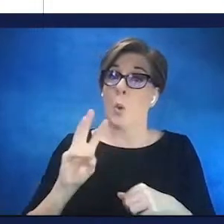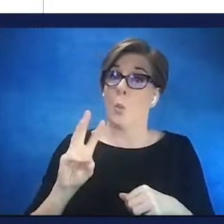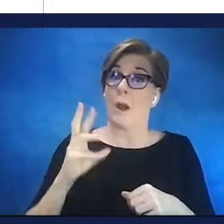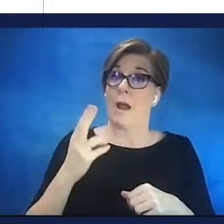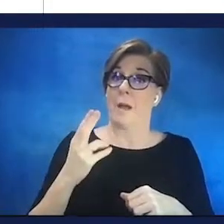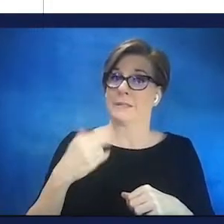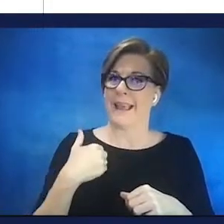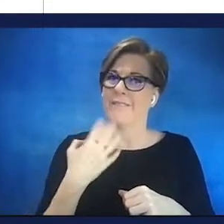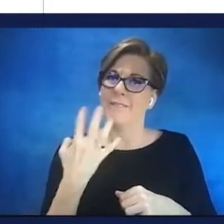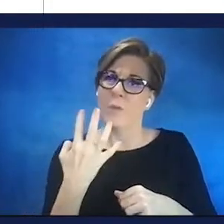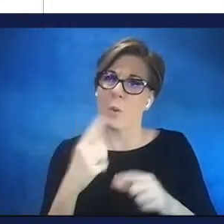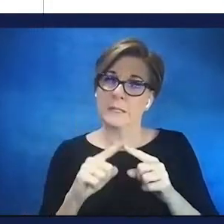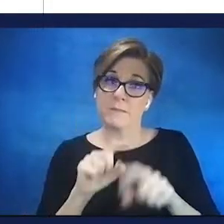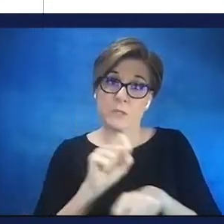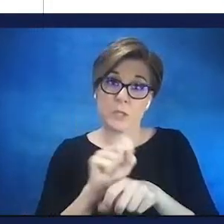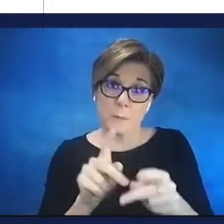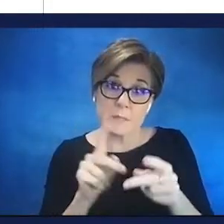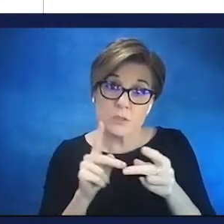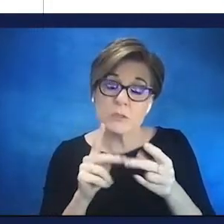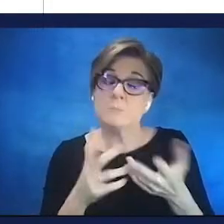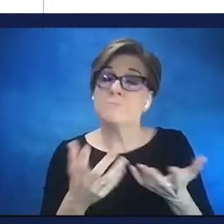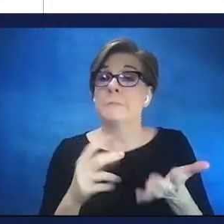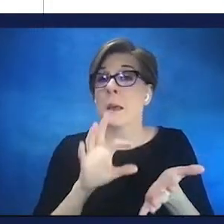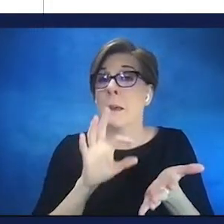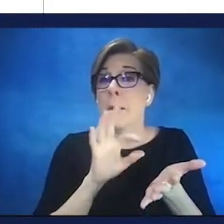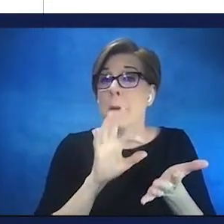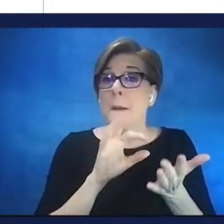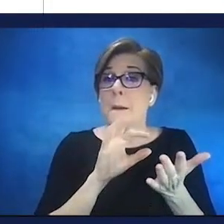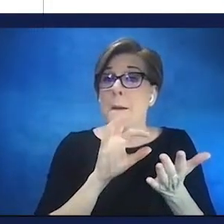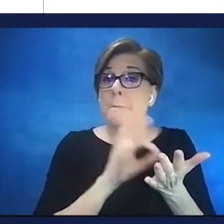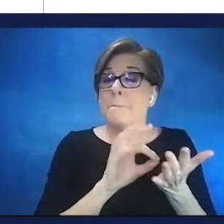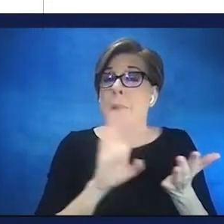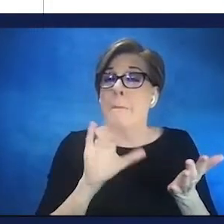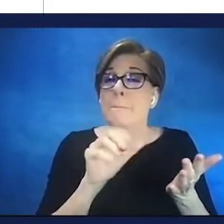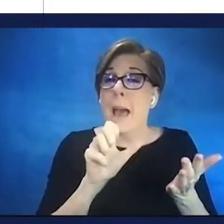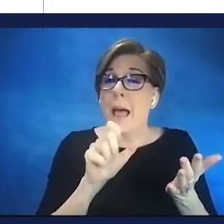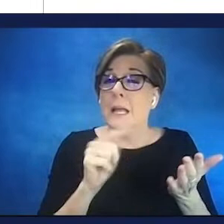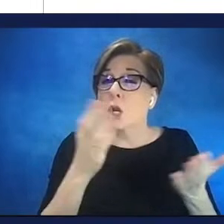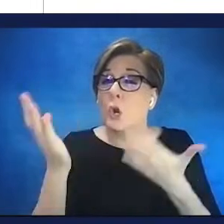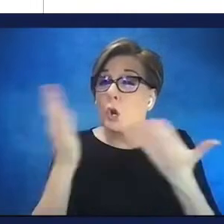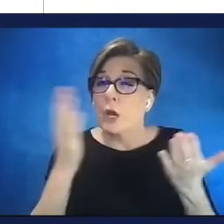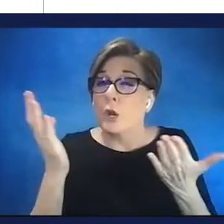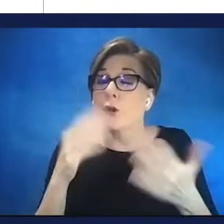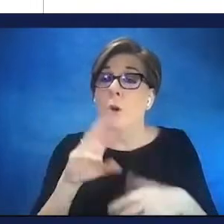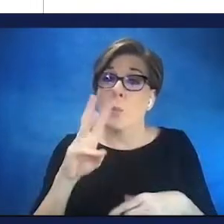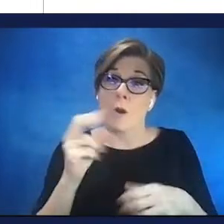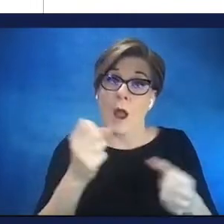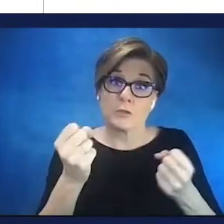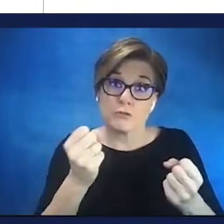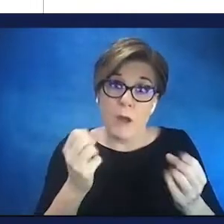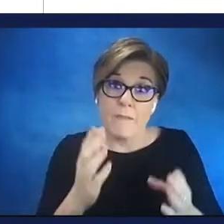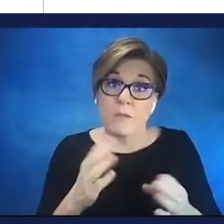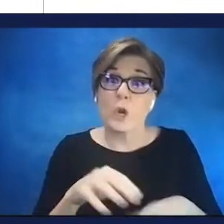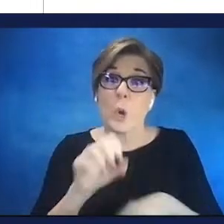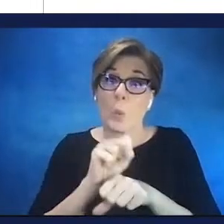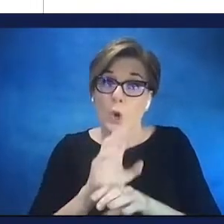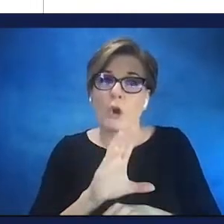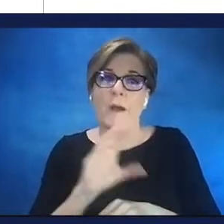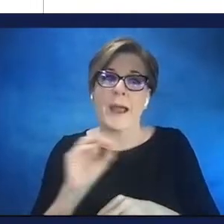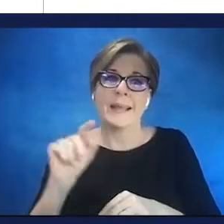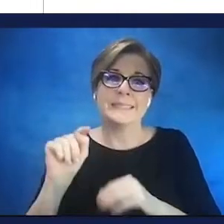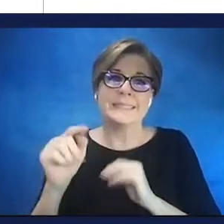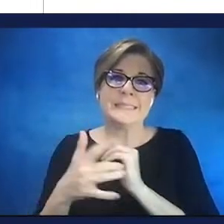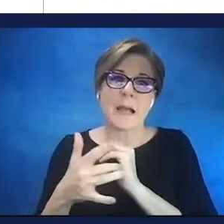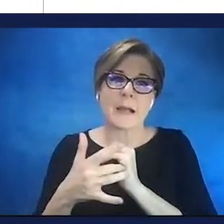warehouse offers 4 different positions, including ballot courier, warehouse driver, warehouse worker, and